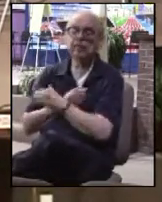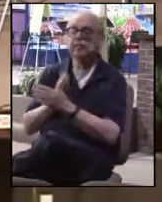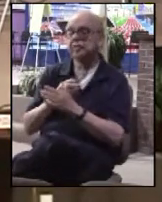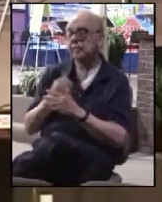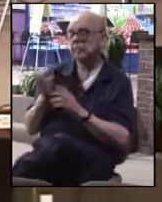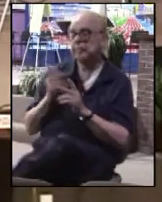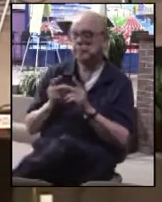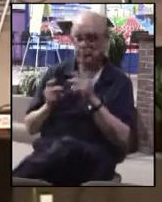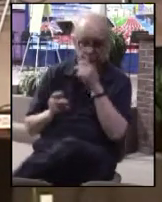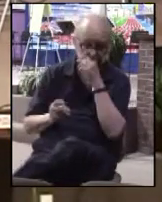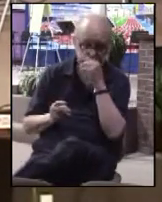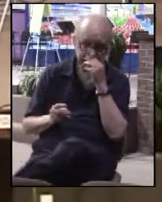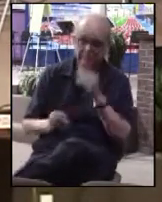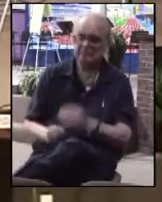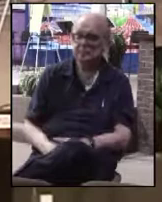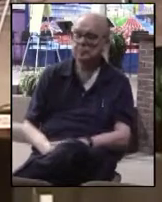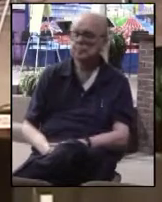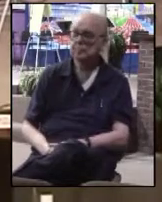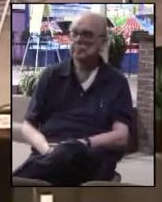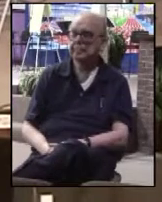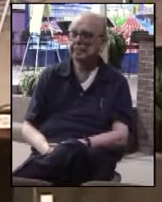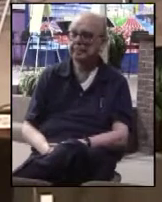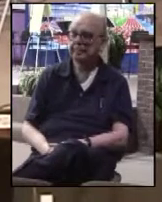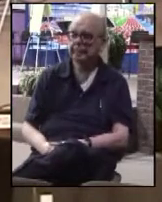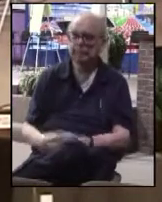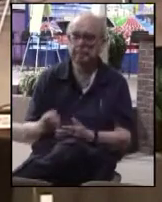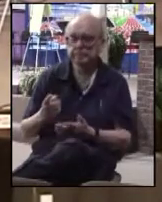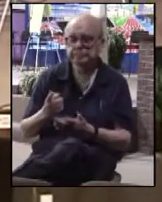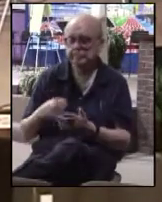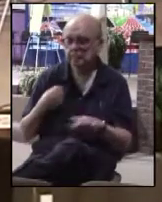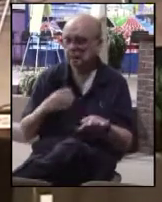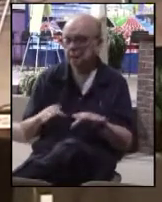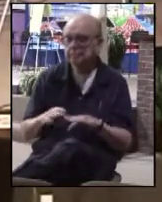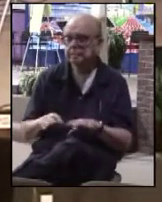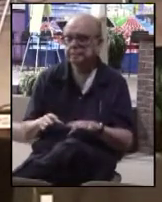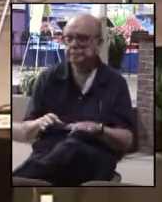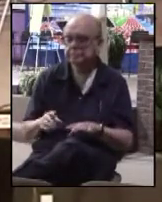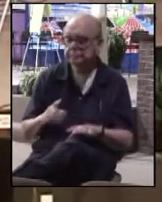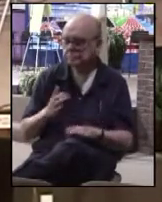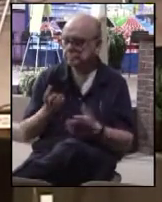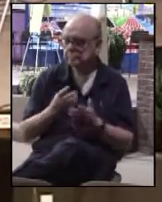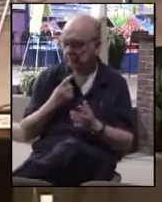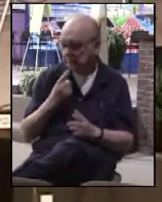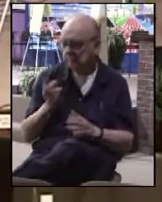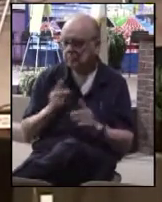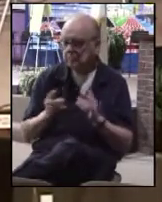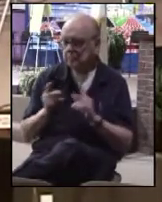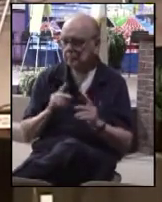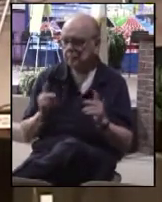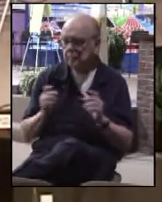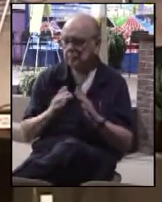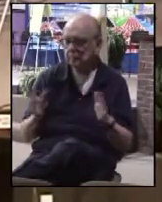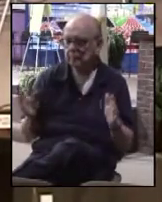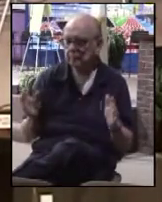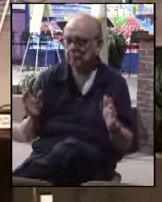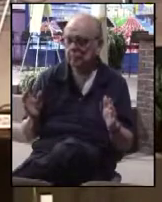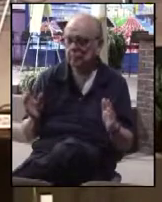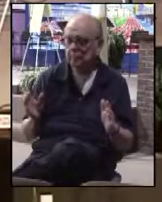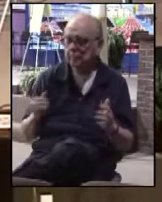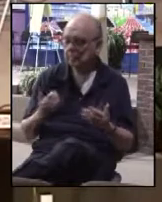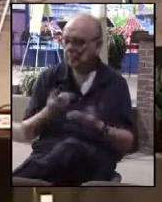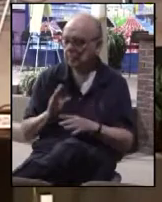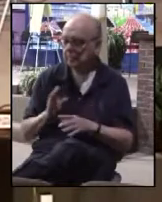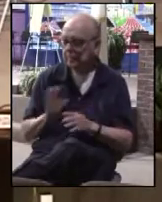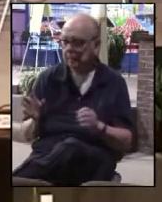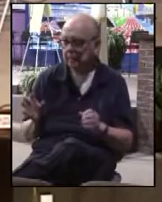to give it away but what we want to do is we want to tell people how much we don't want to tell people